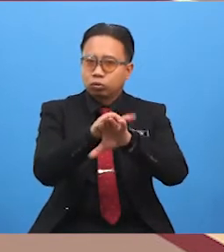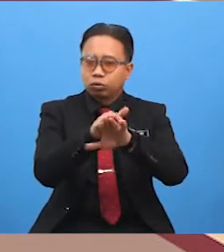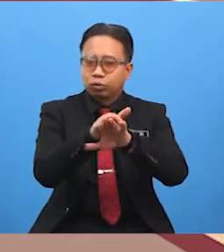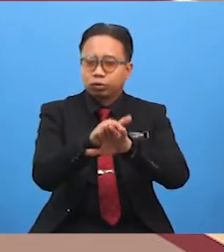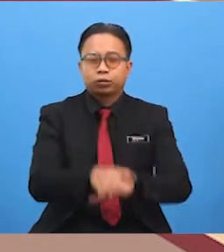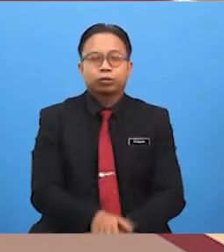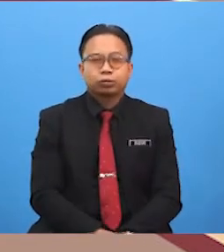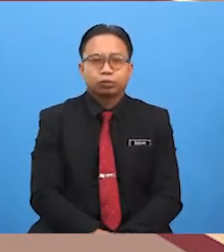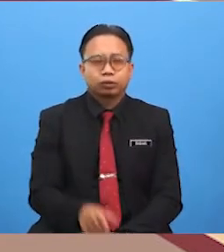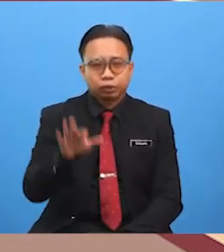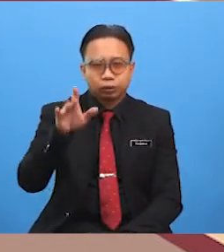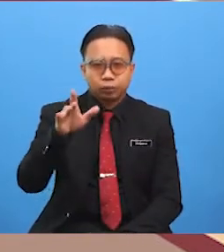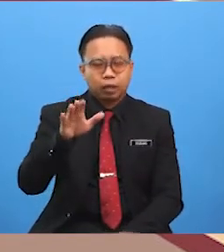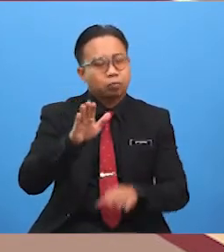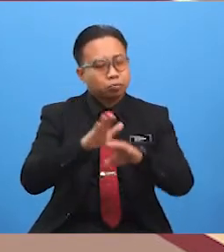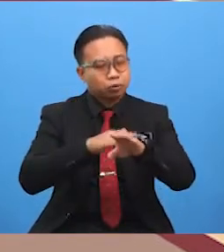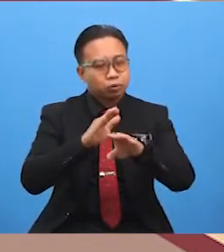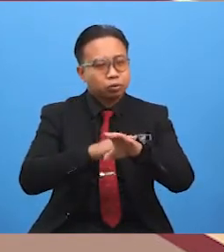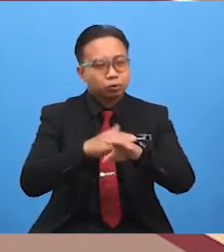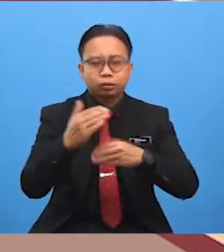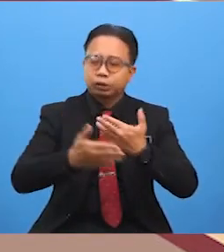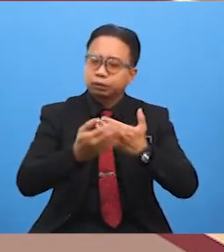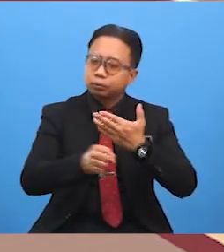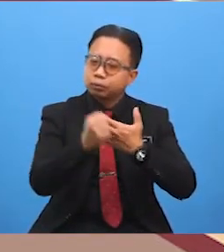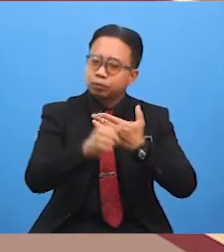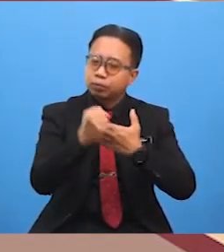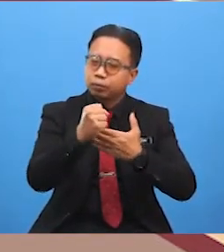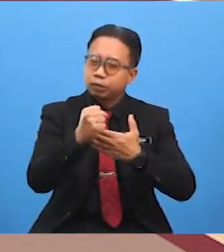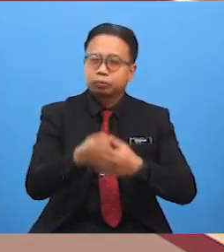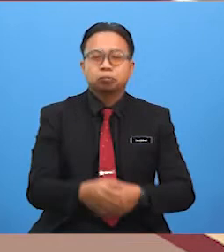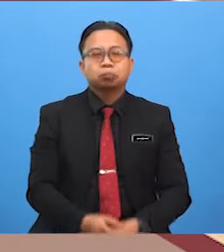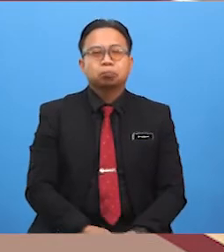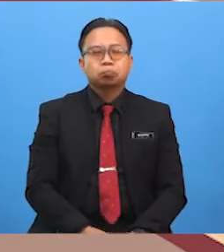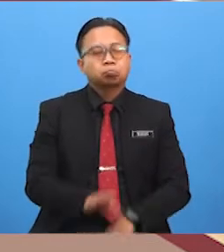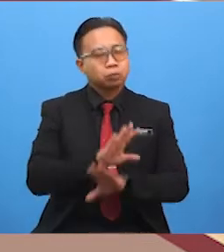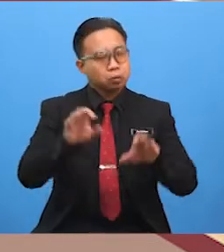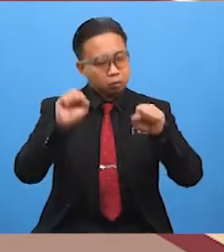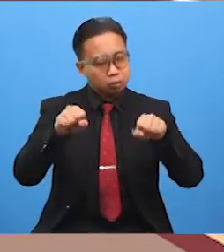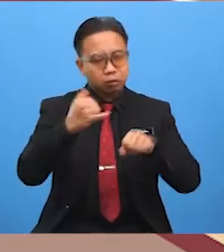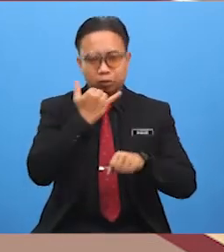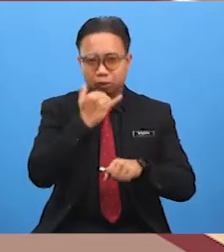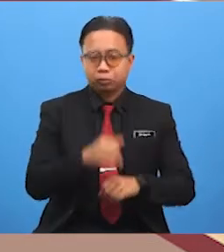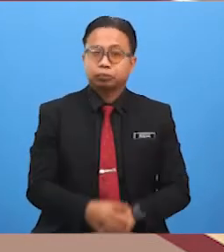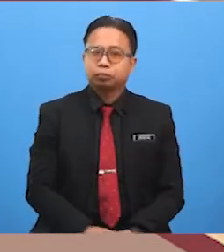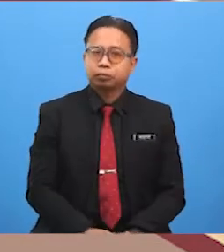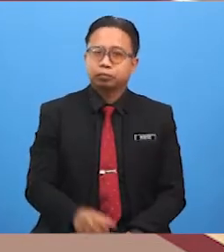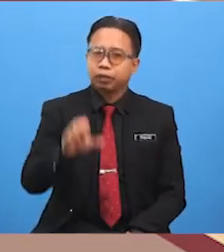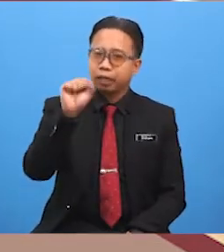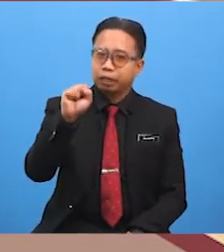try to spell it slowly. It is a very simple word. You would not and you should not make a mistake. So let's spell